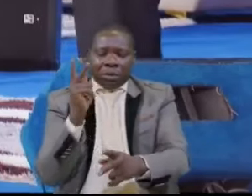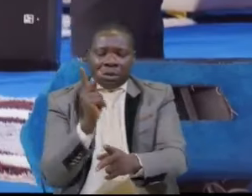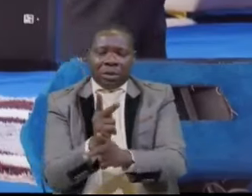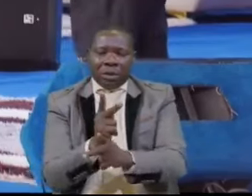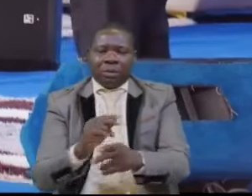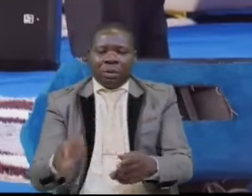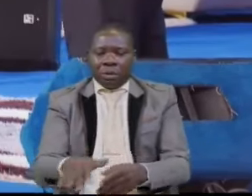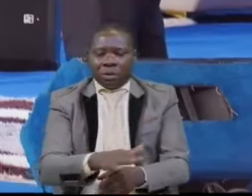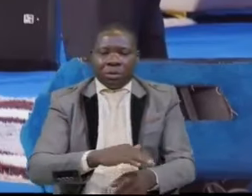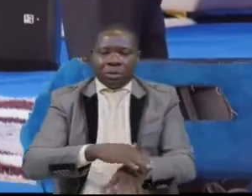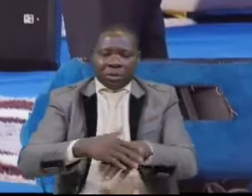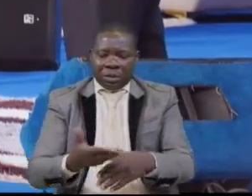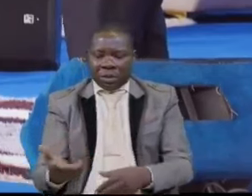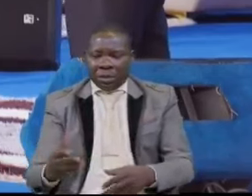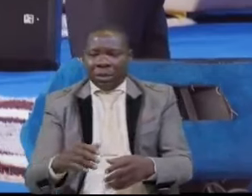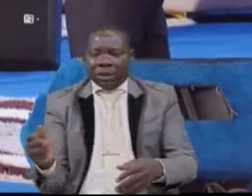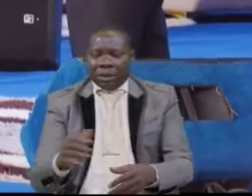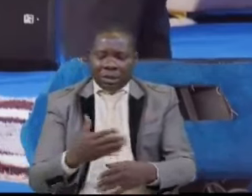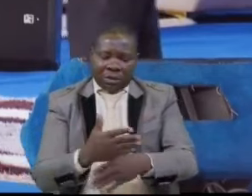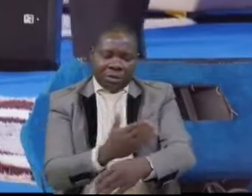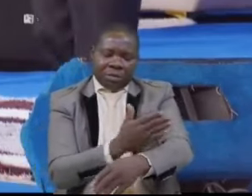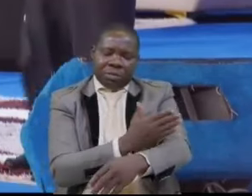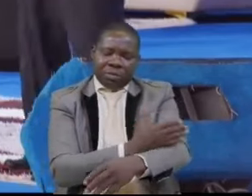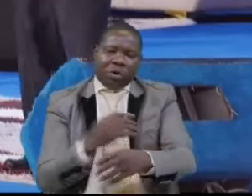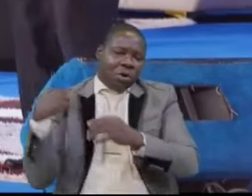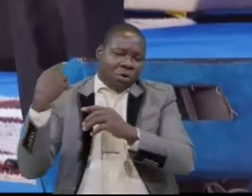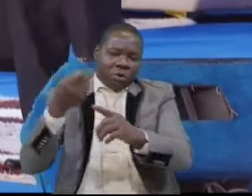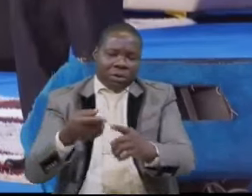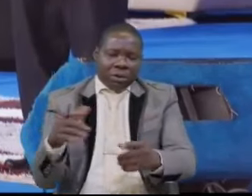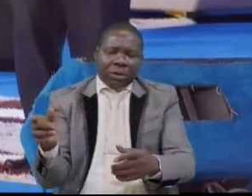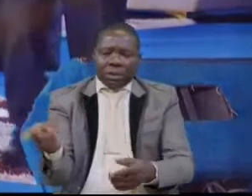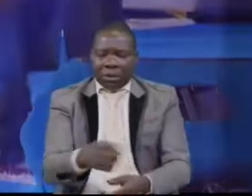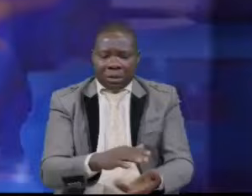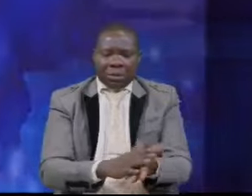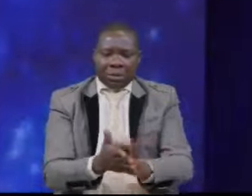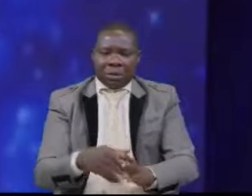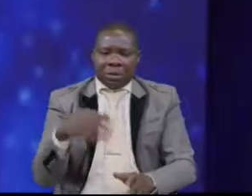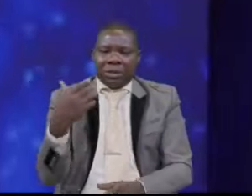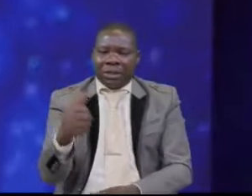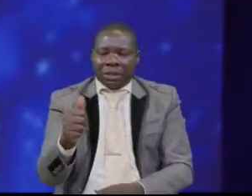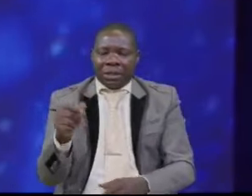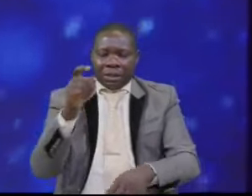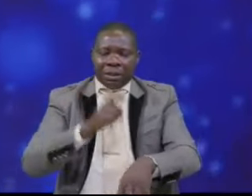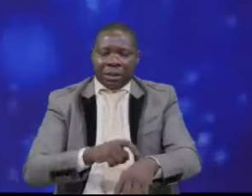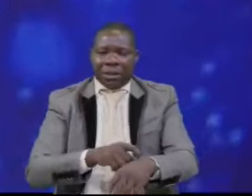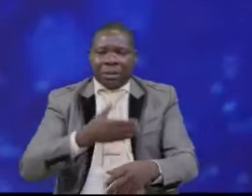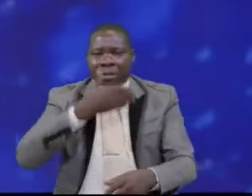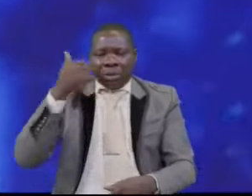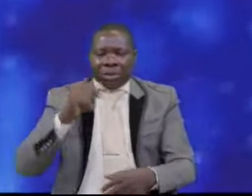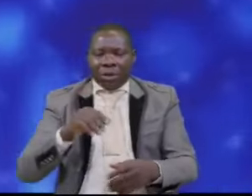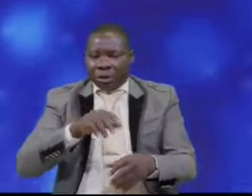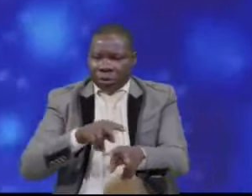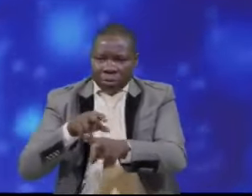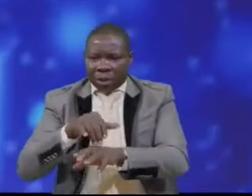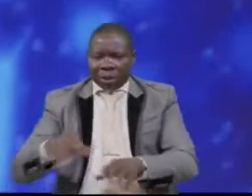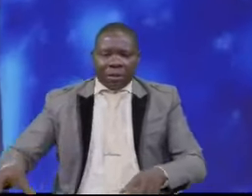they became 10 times better. Look at aviation and look at aeroplane. The first kind of aeroplane